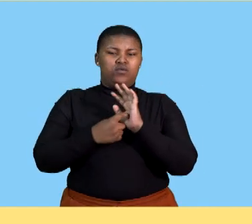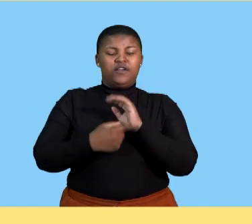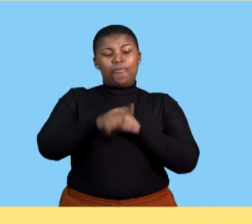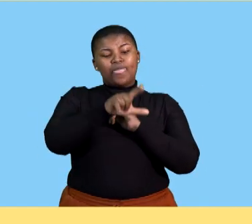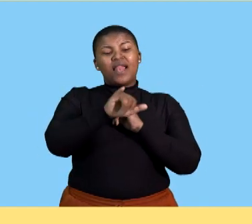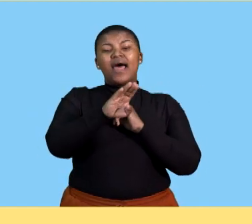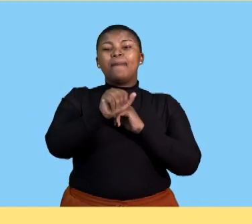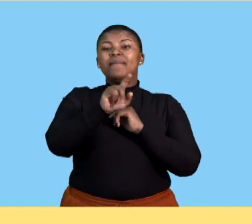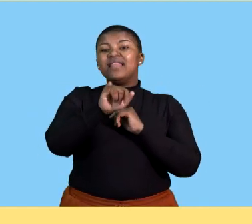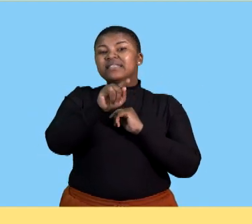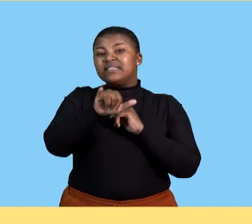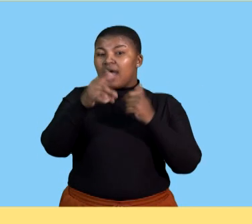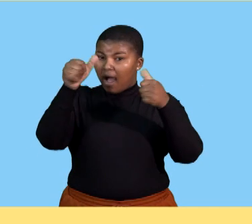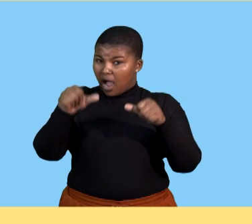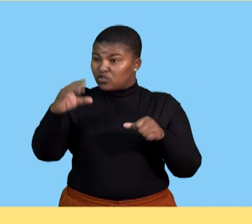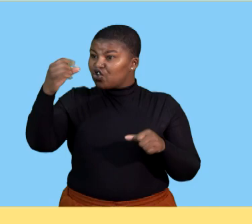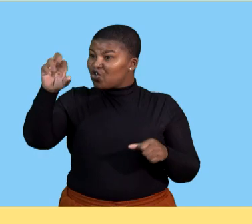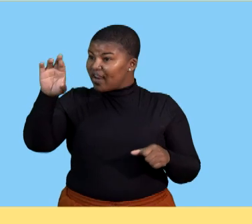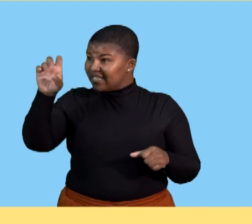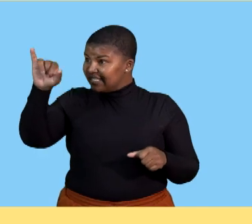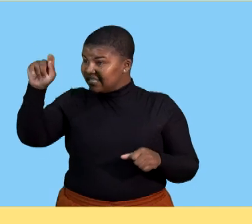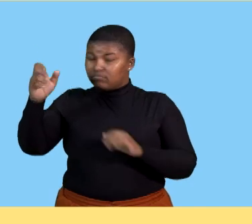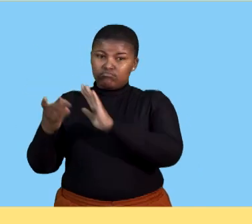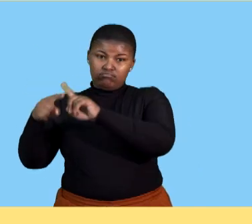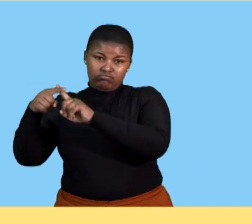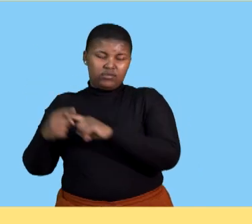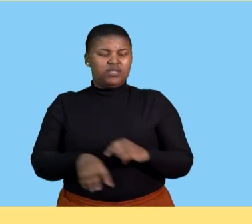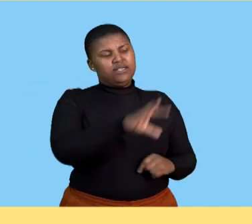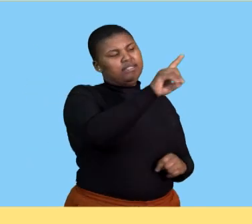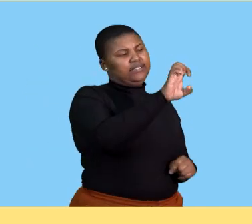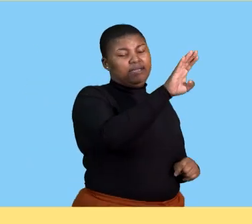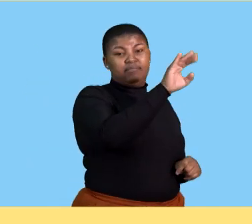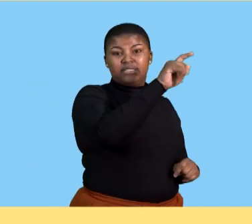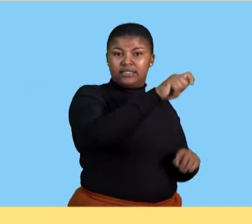account, increasing on the credit side. And then